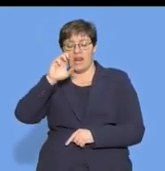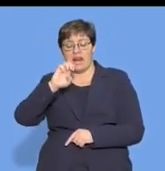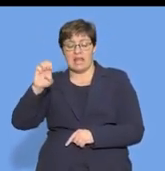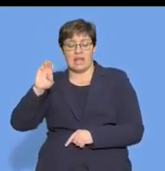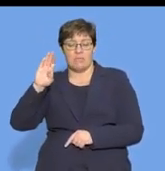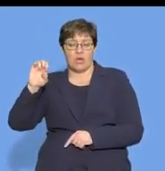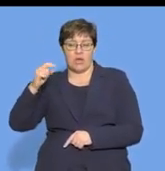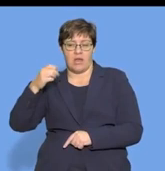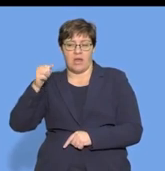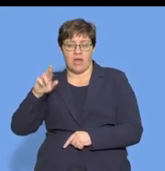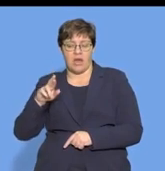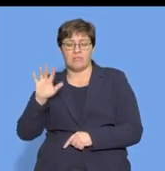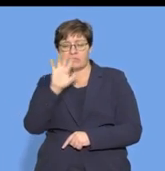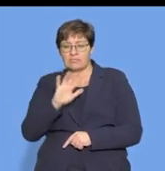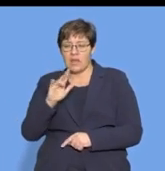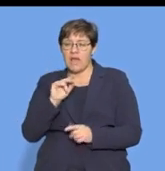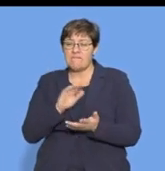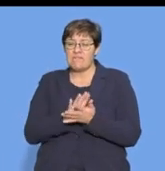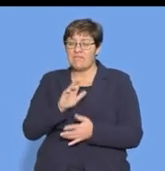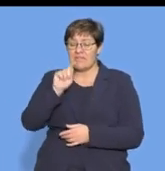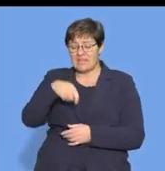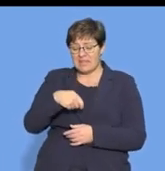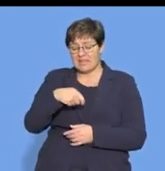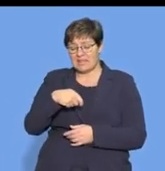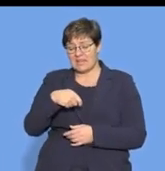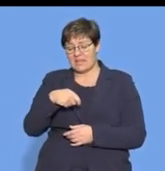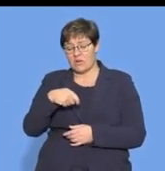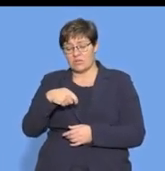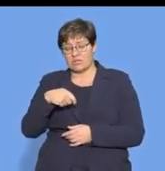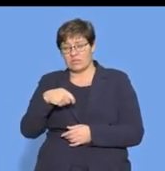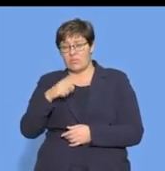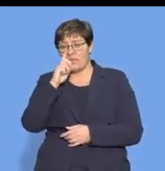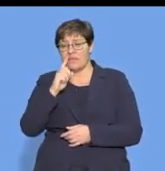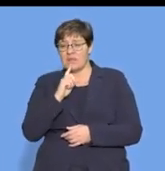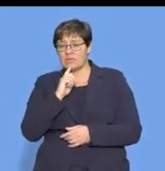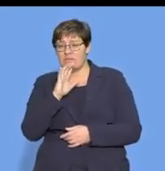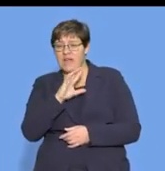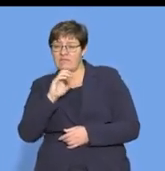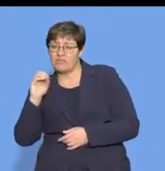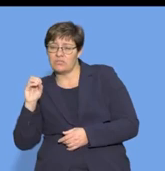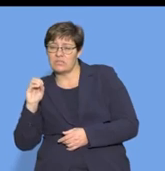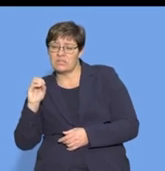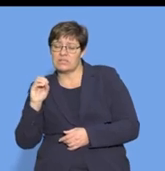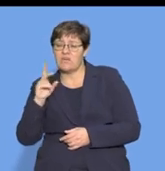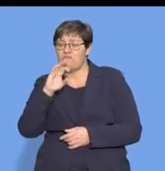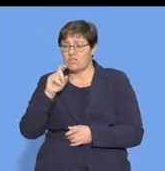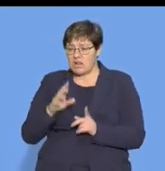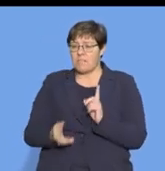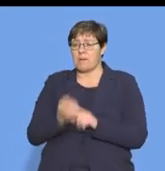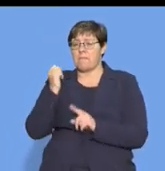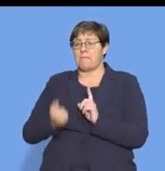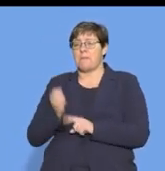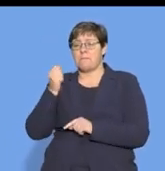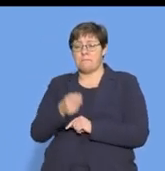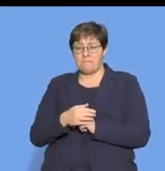were about plus minus 15,000 fossils found in this cave. The brain size, again, is not very